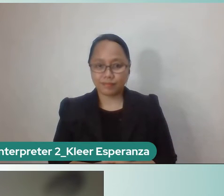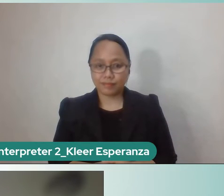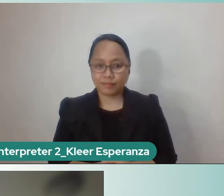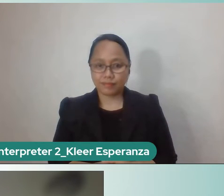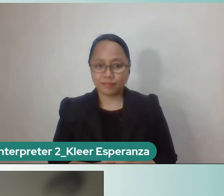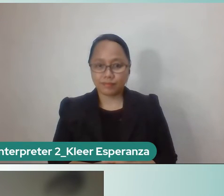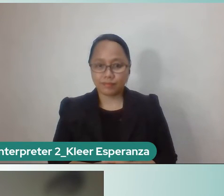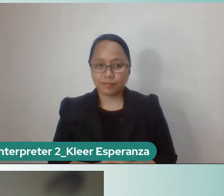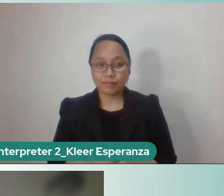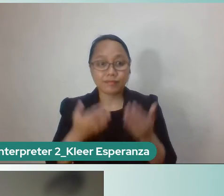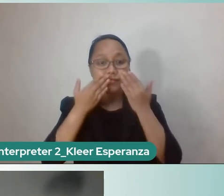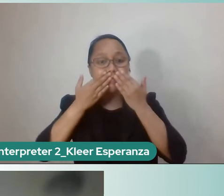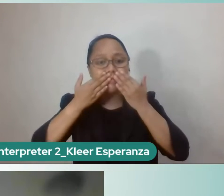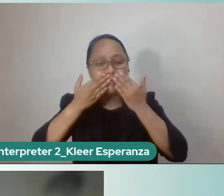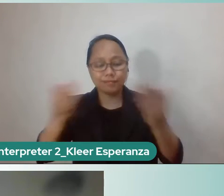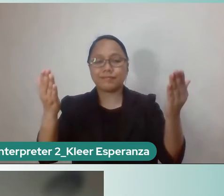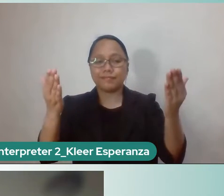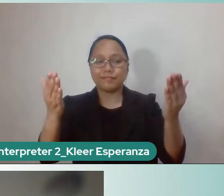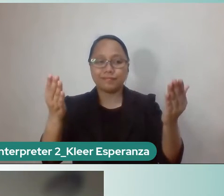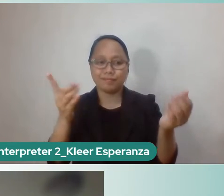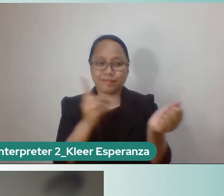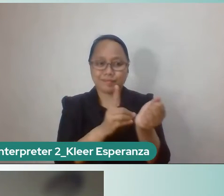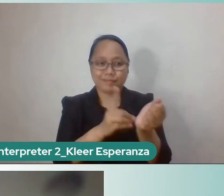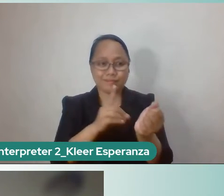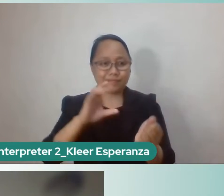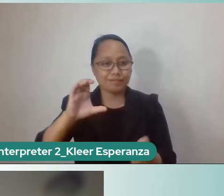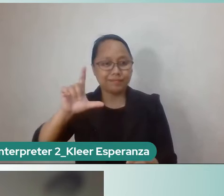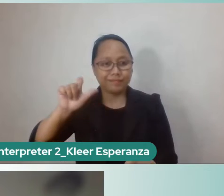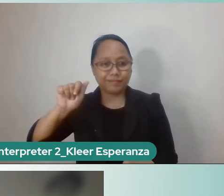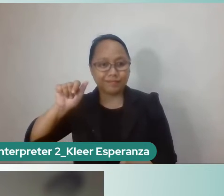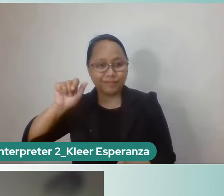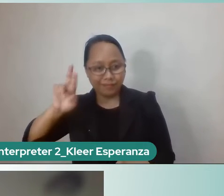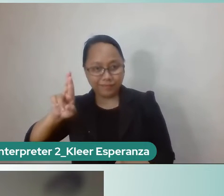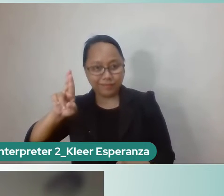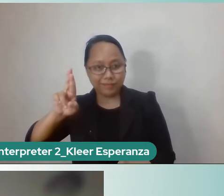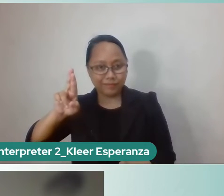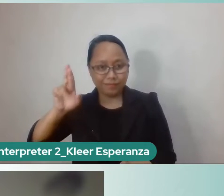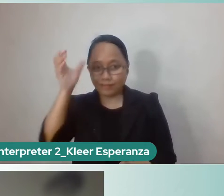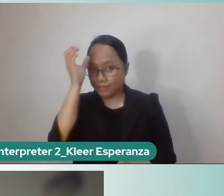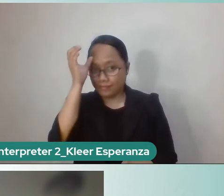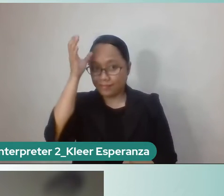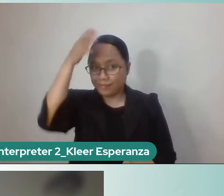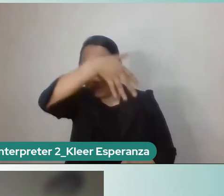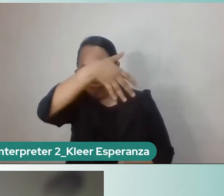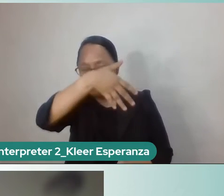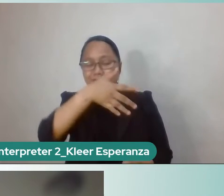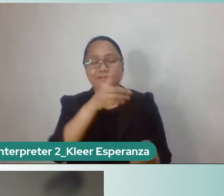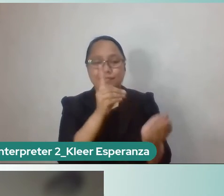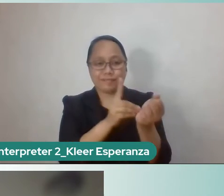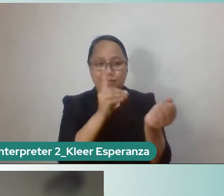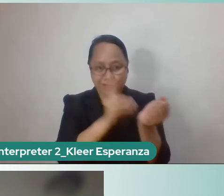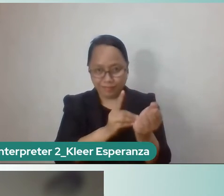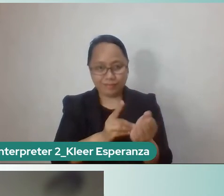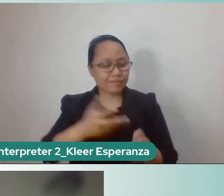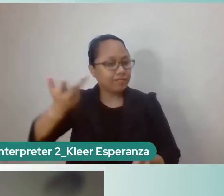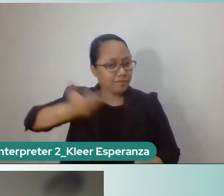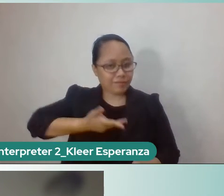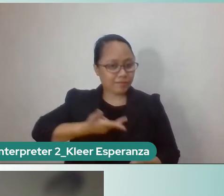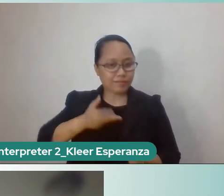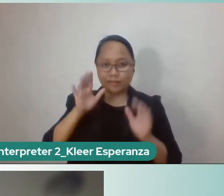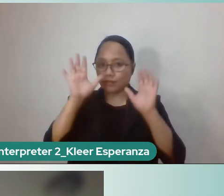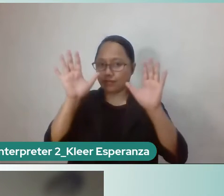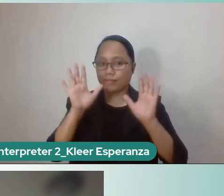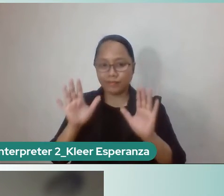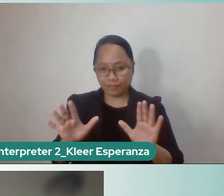Thank you so much, Doc Cairo. That was an amazing set of information from the Philippines. So,